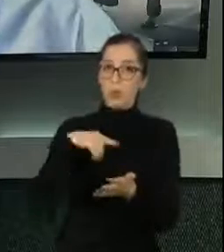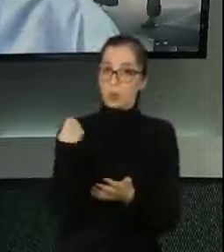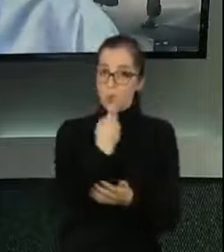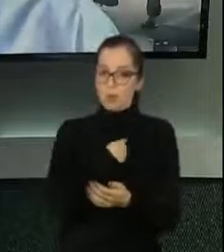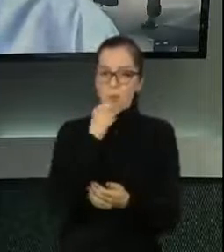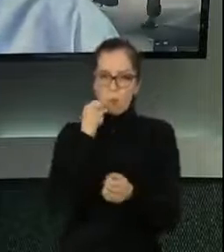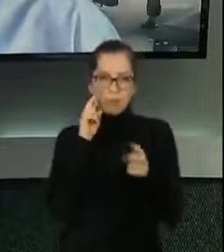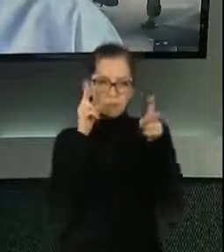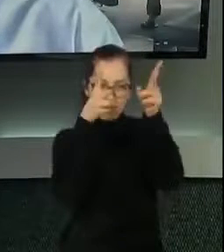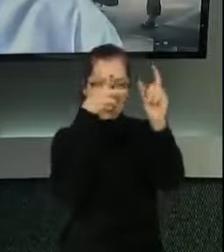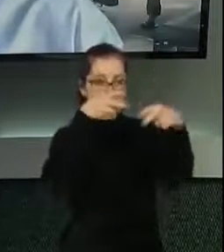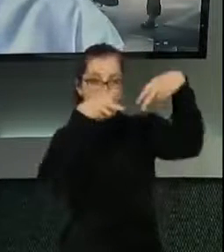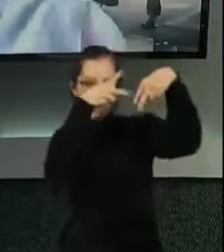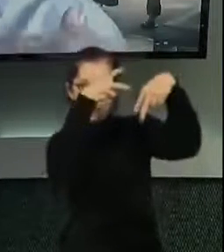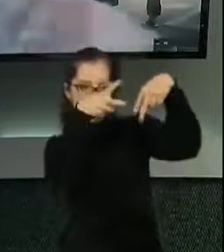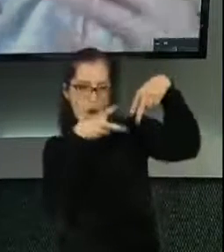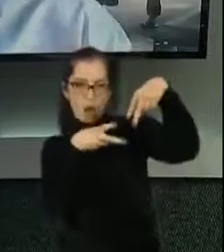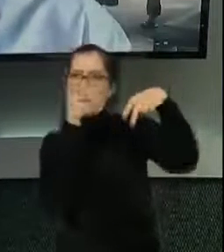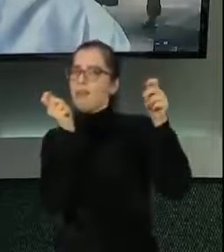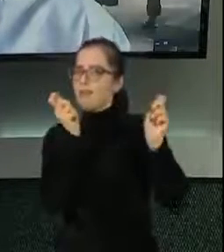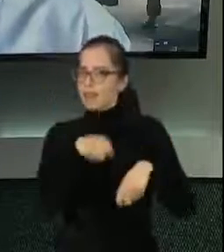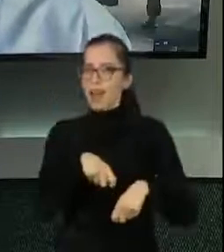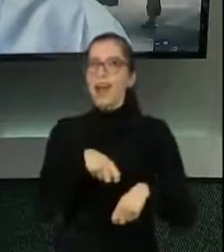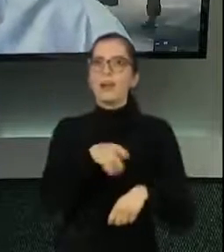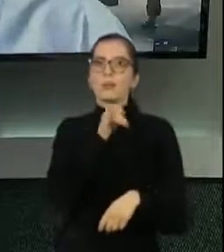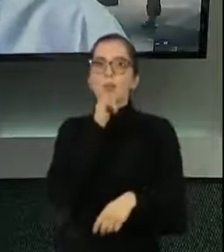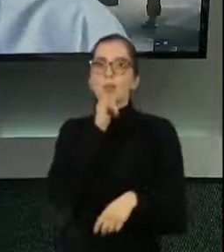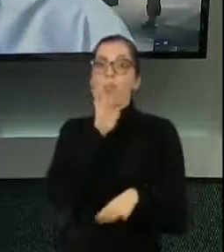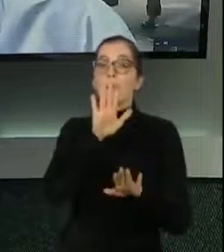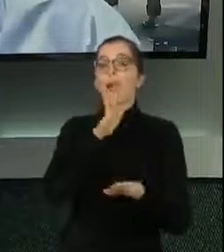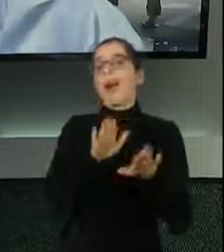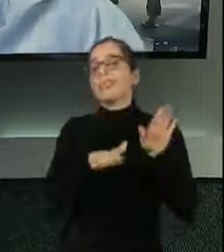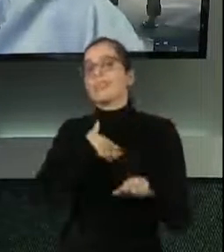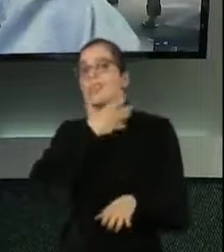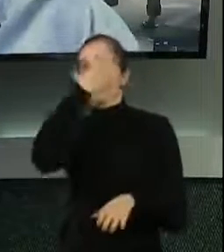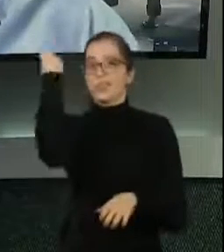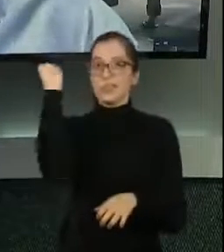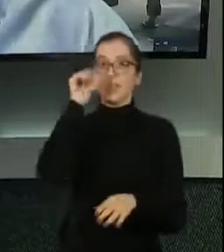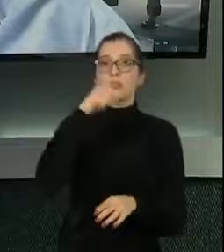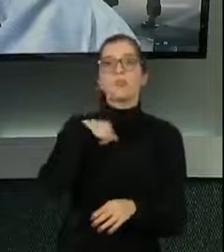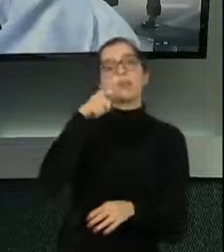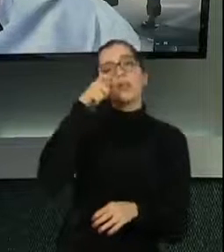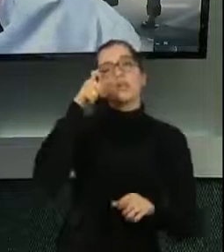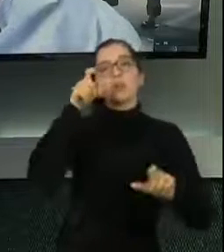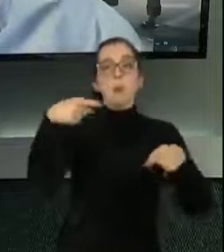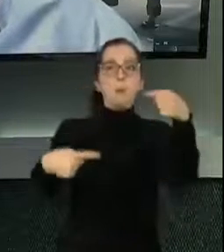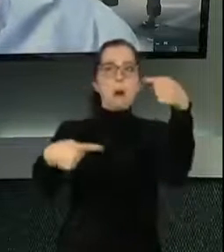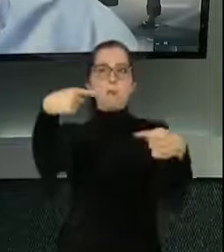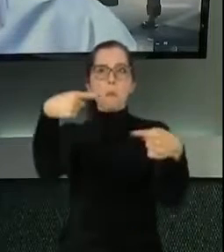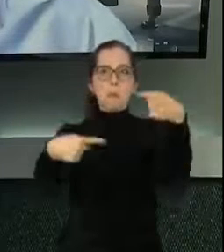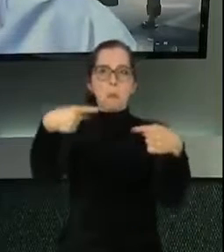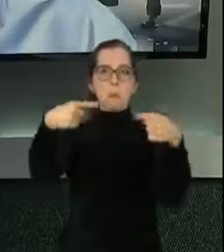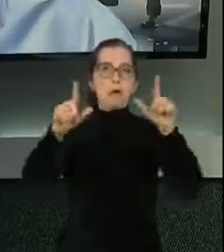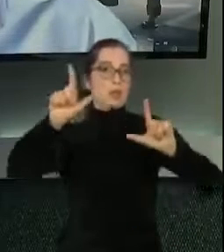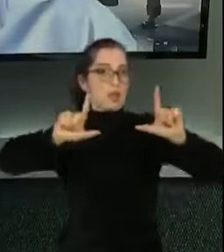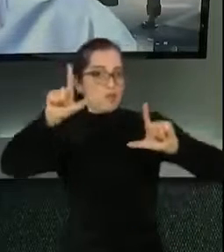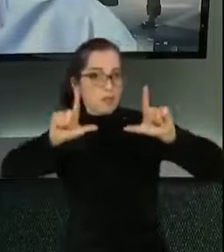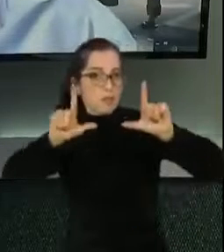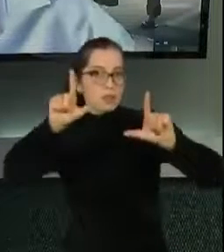good at reading body language but we sometimes forget that and so for example if I watch debates on TV with